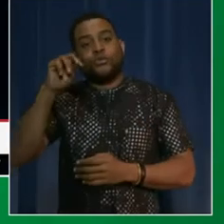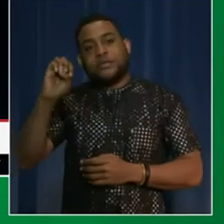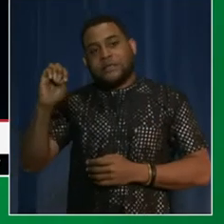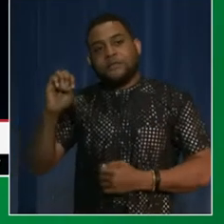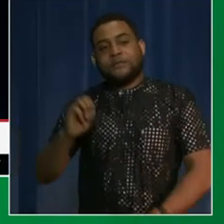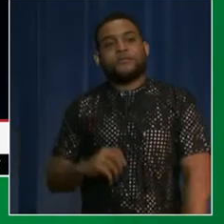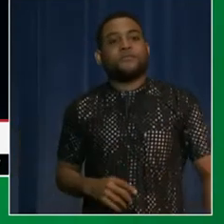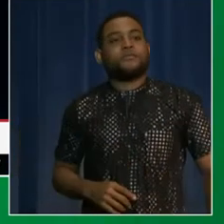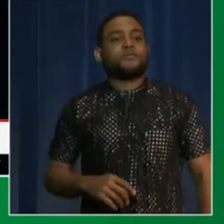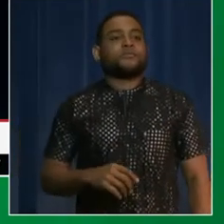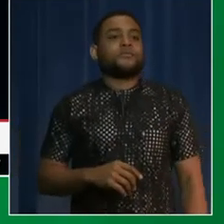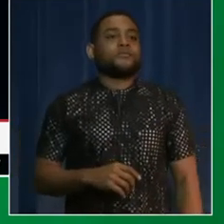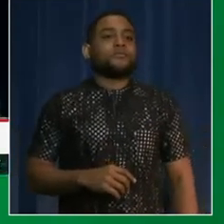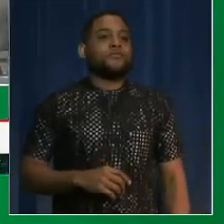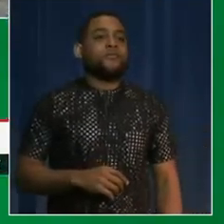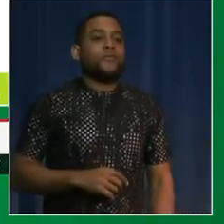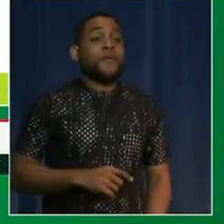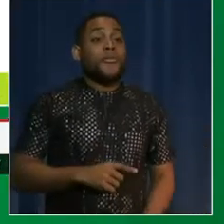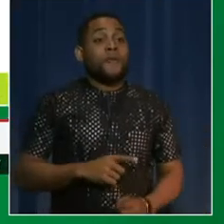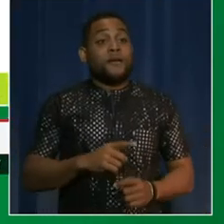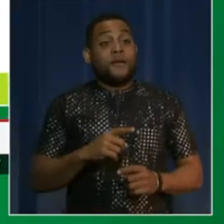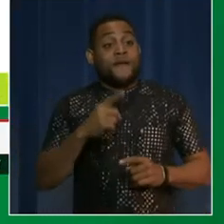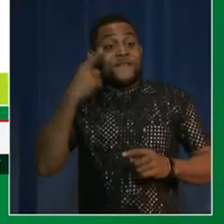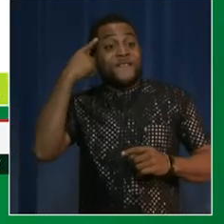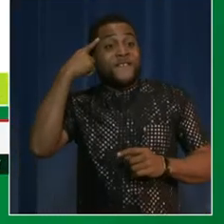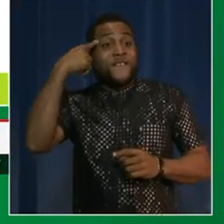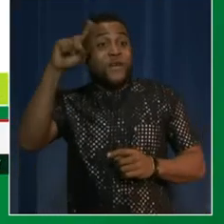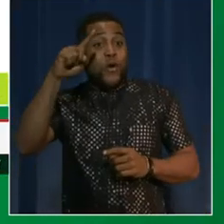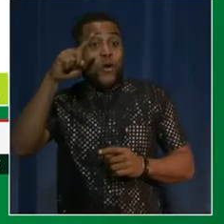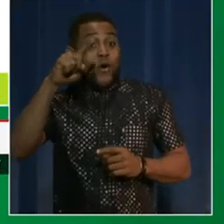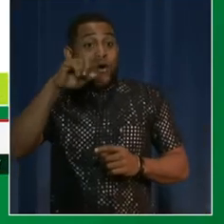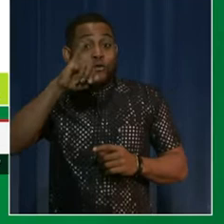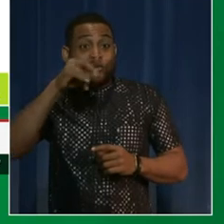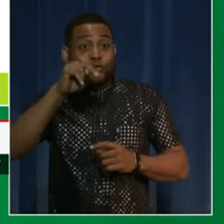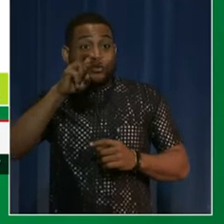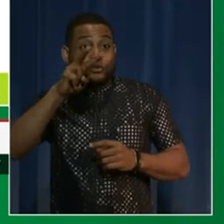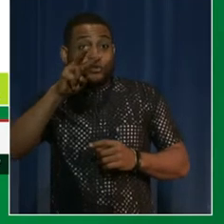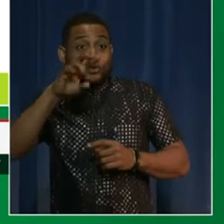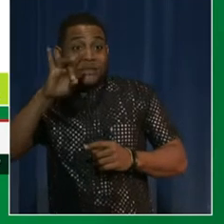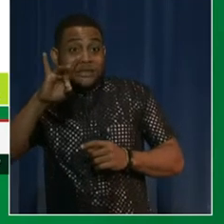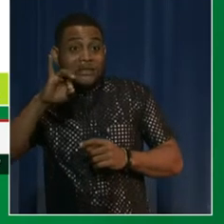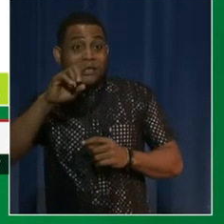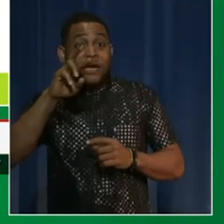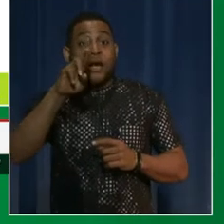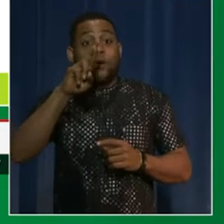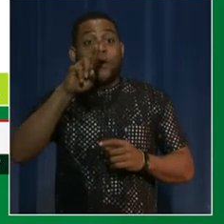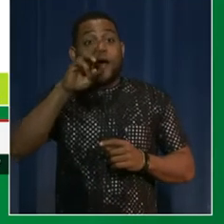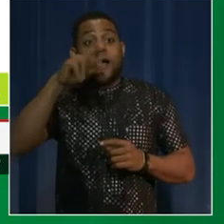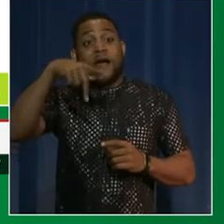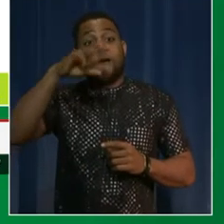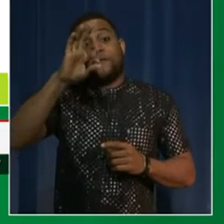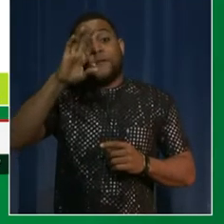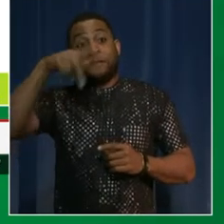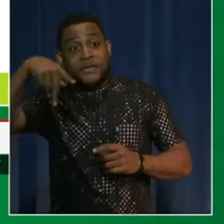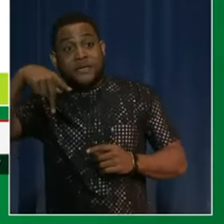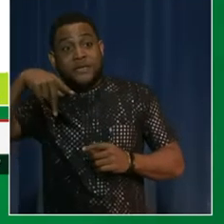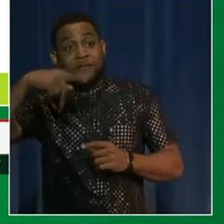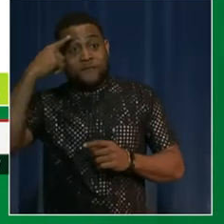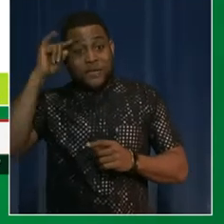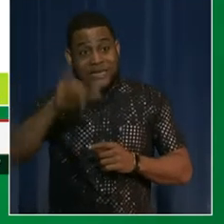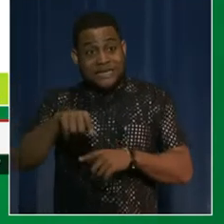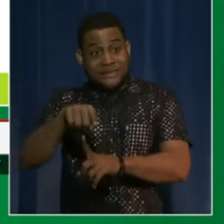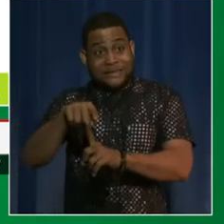that we're targeting for June of 22 for a request for proposals, where we'll release 58th and Dix, which is a site that's